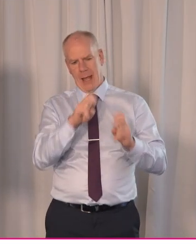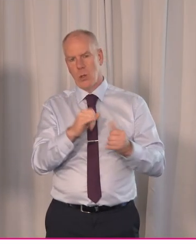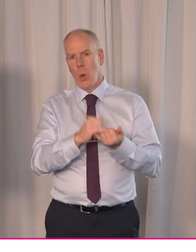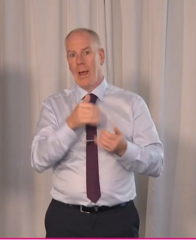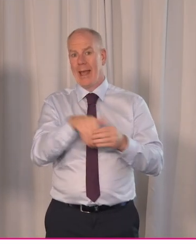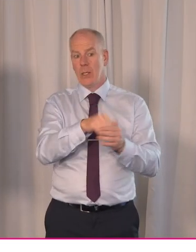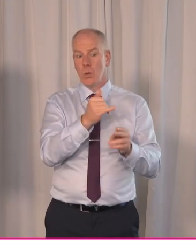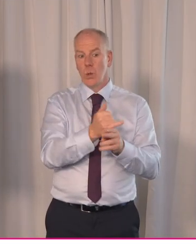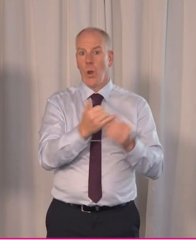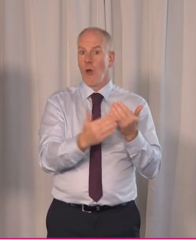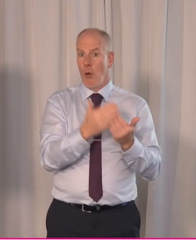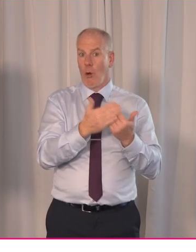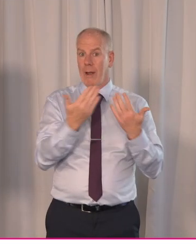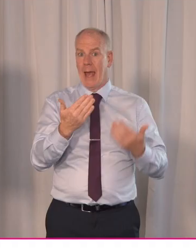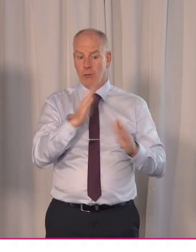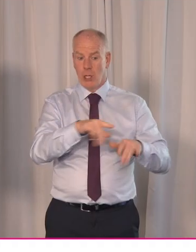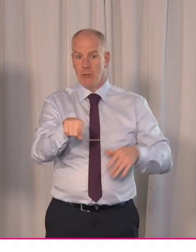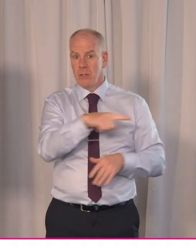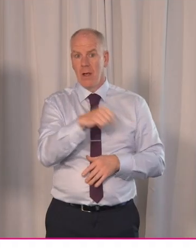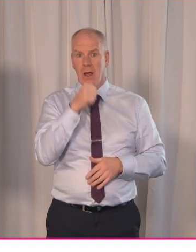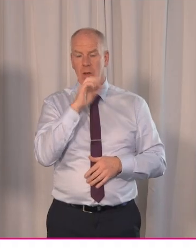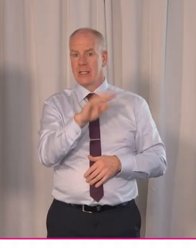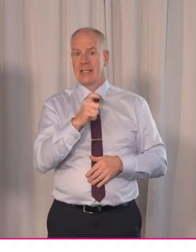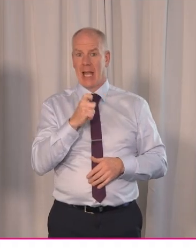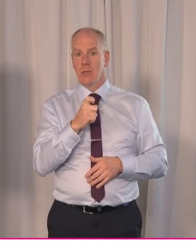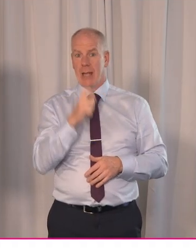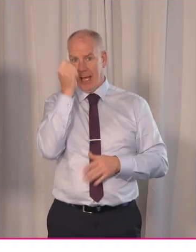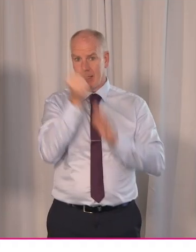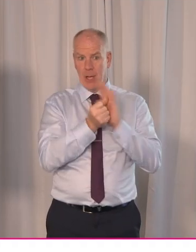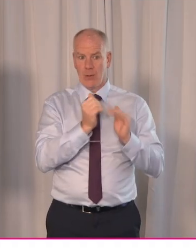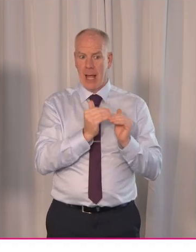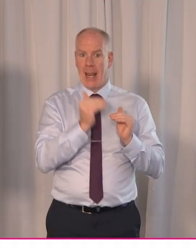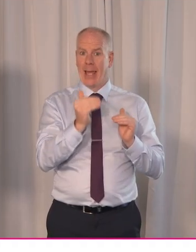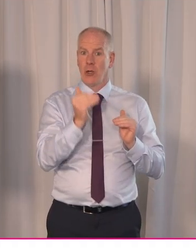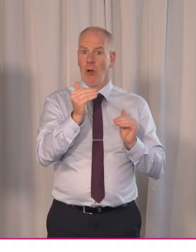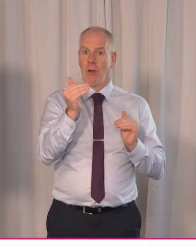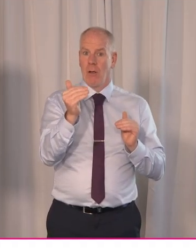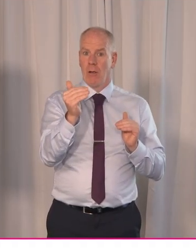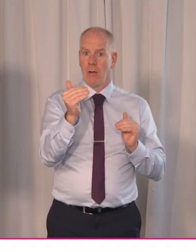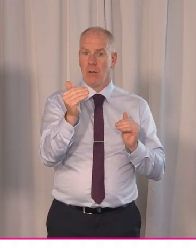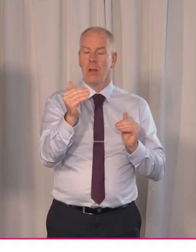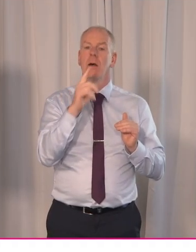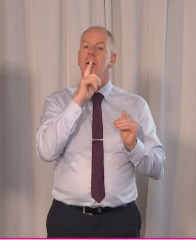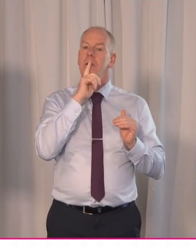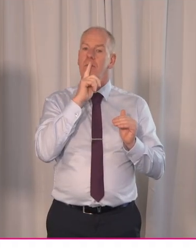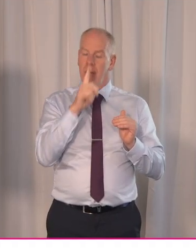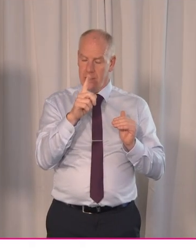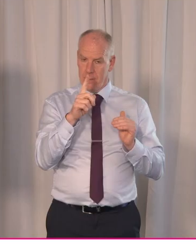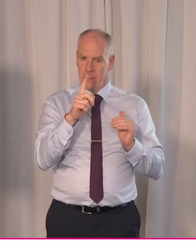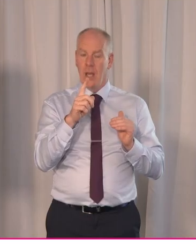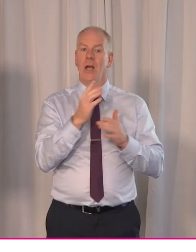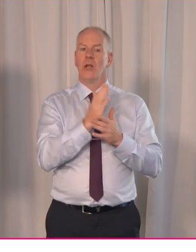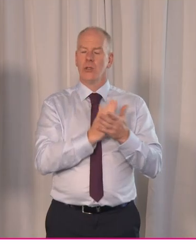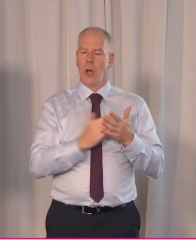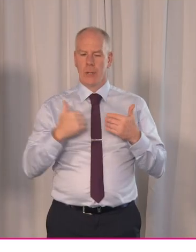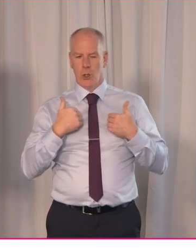our young population are having their first sexual encounter later in life, but there some